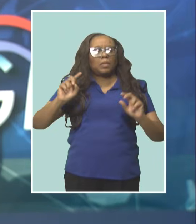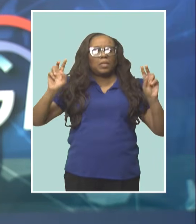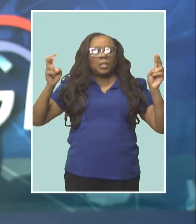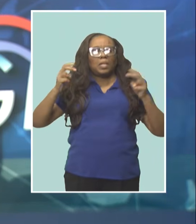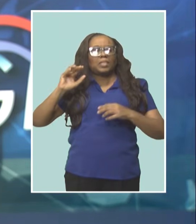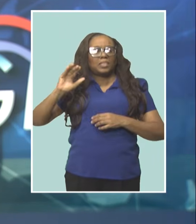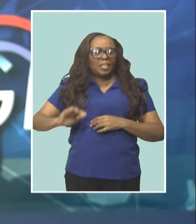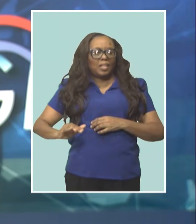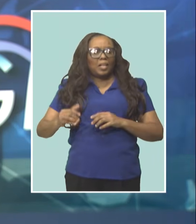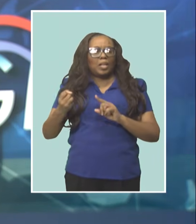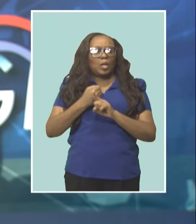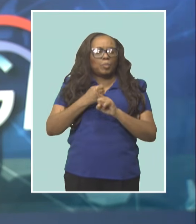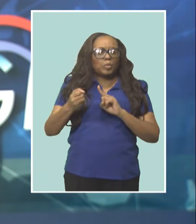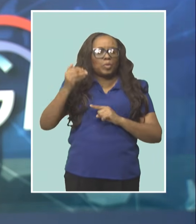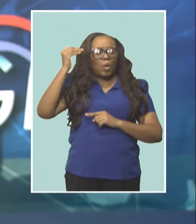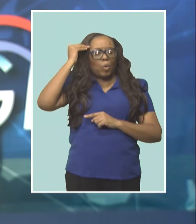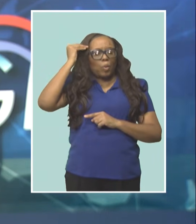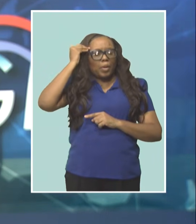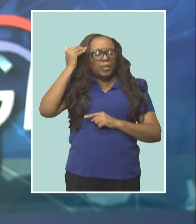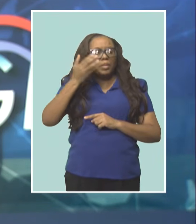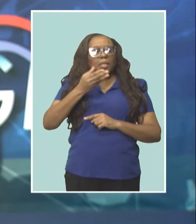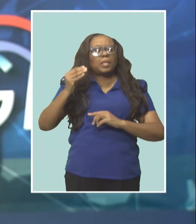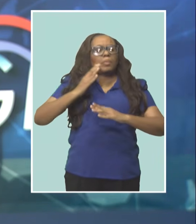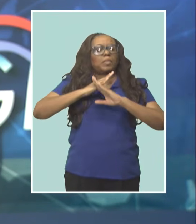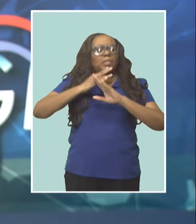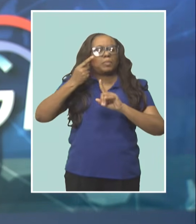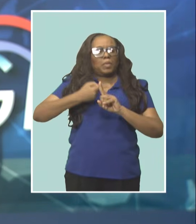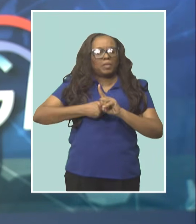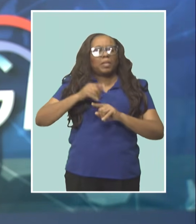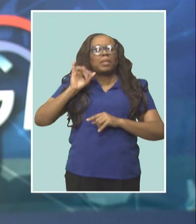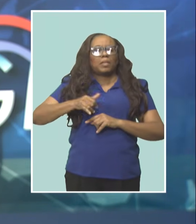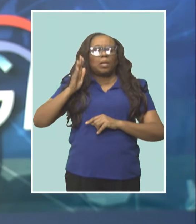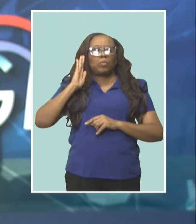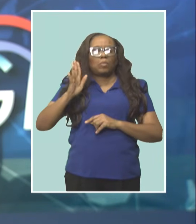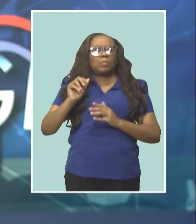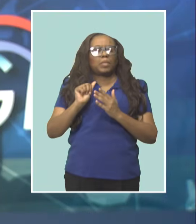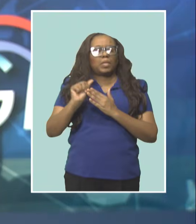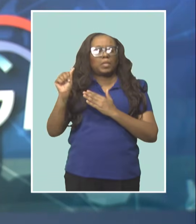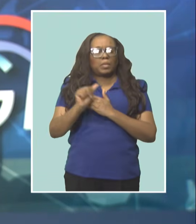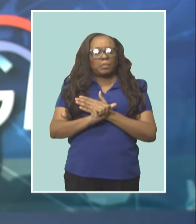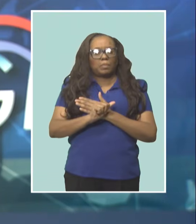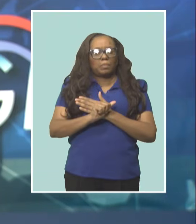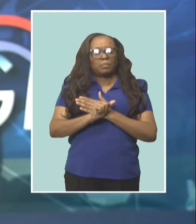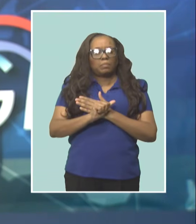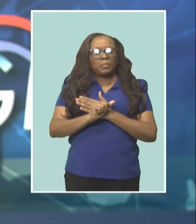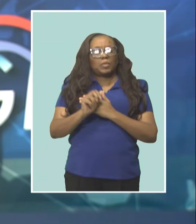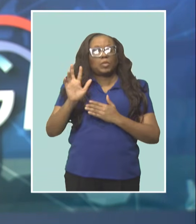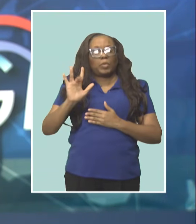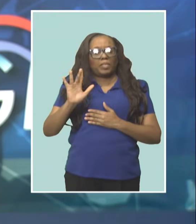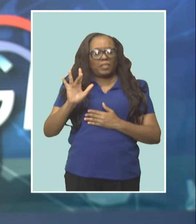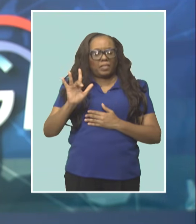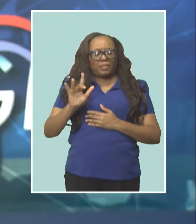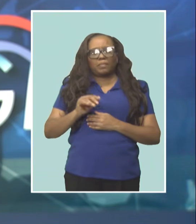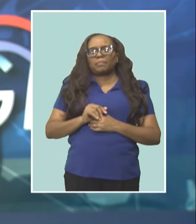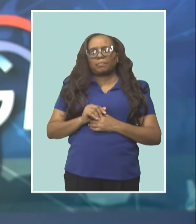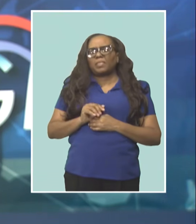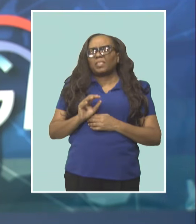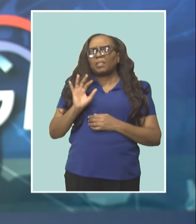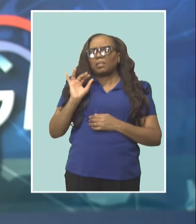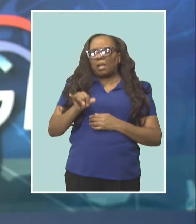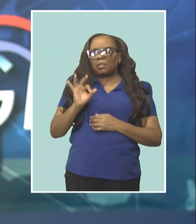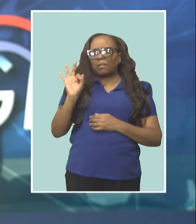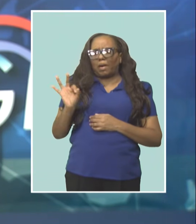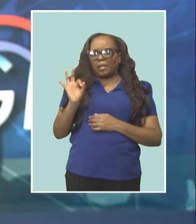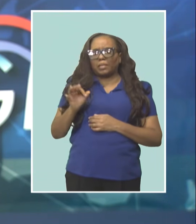Month, including a walk against child abuse on Friday, April 25th. Barbadians are becoming more interested